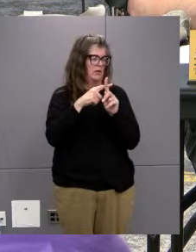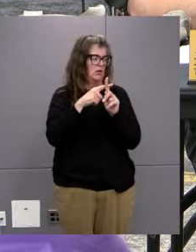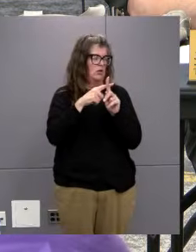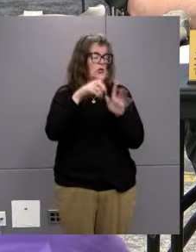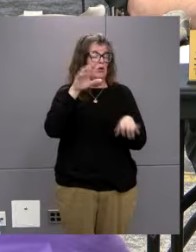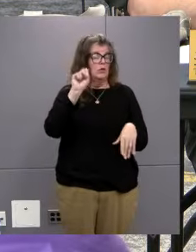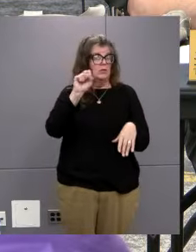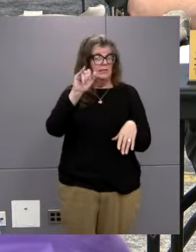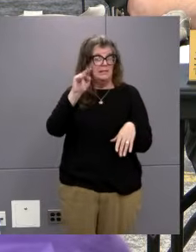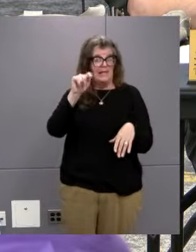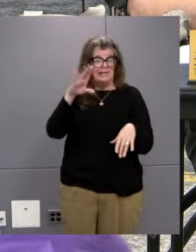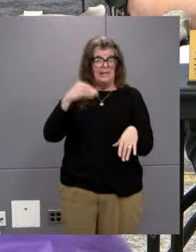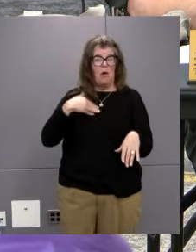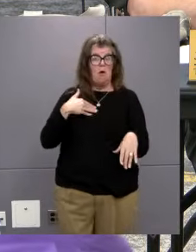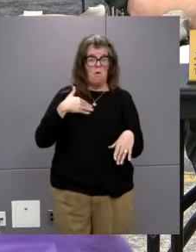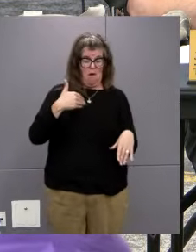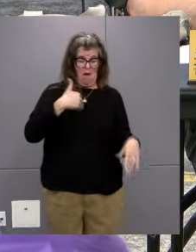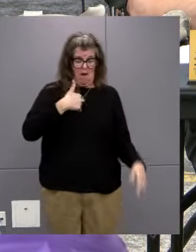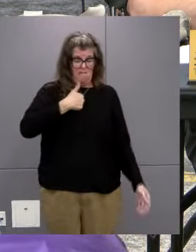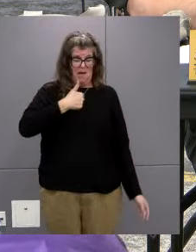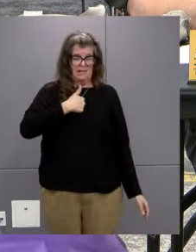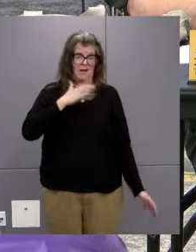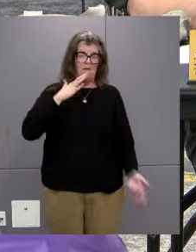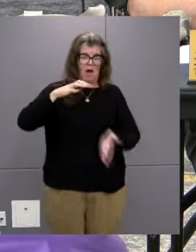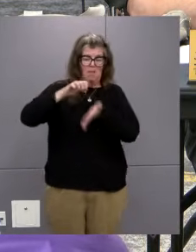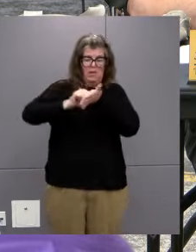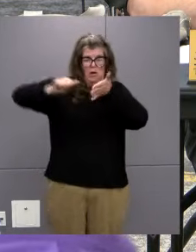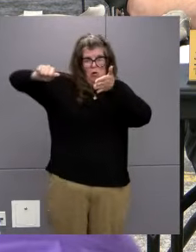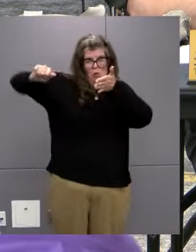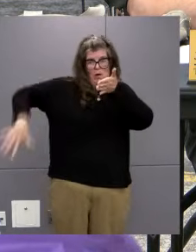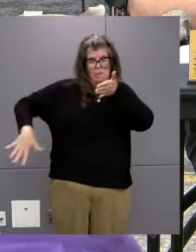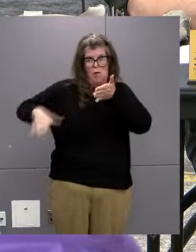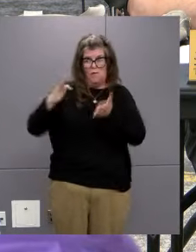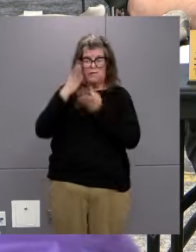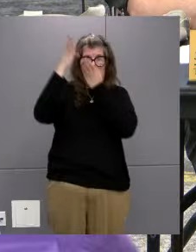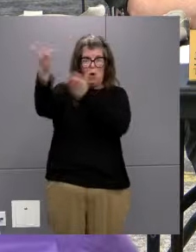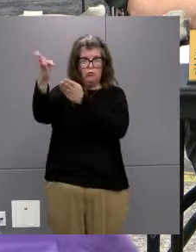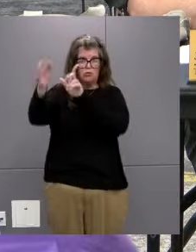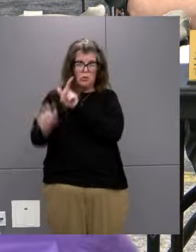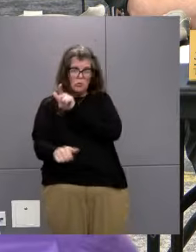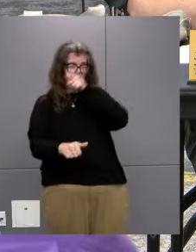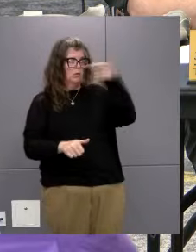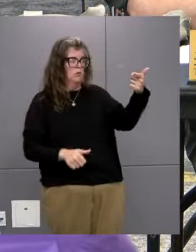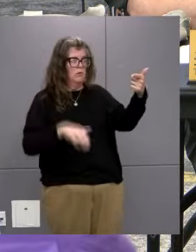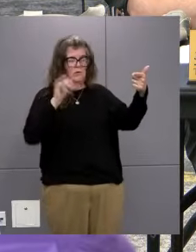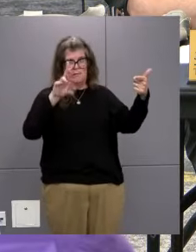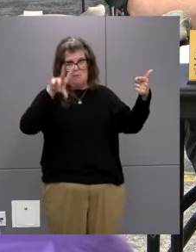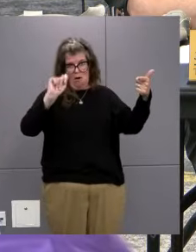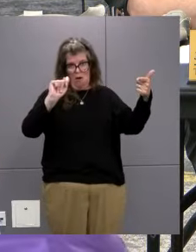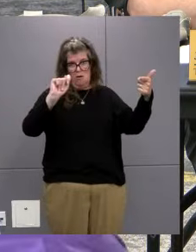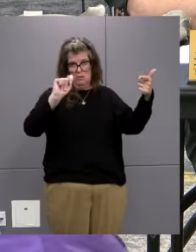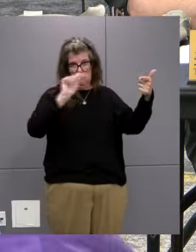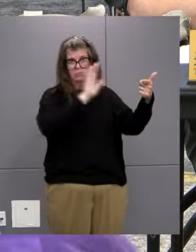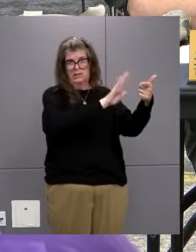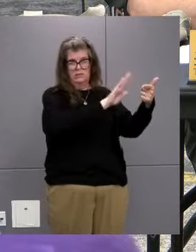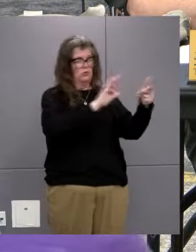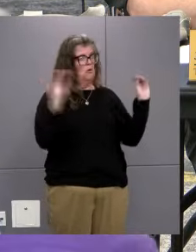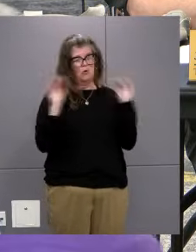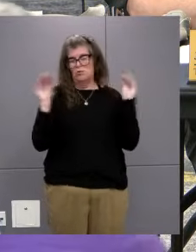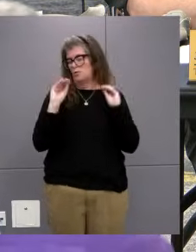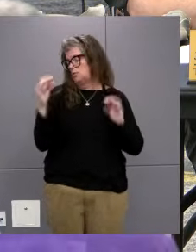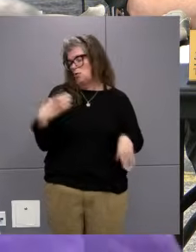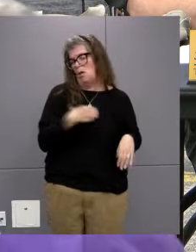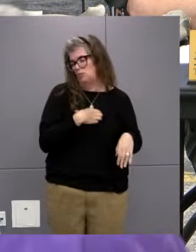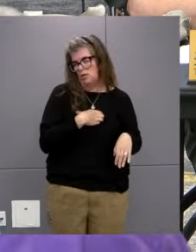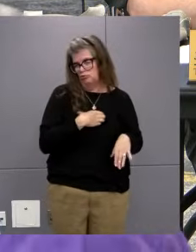there's no objection, I'm just gonna take my amendments back. Oh. And we're just gonna go with Art's motion, and then. There's no objection. Yeah, and That's- then that we'll would be just fine. figure out a better way to